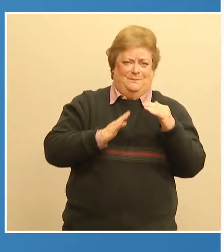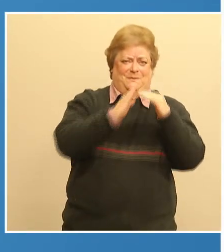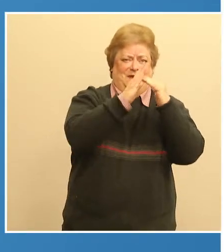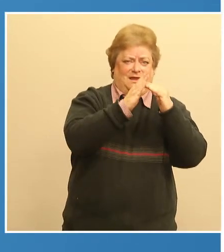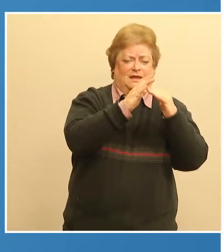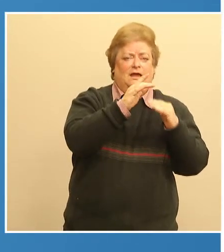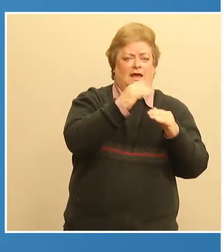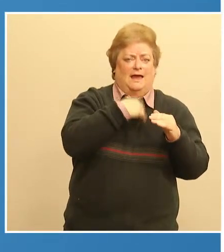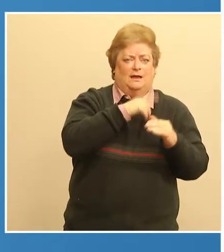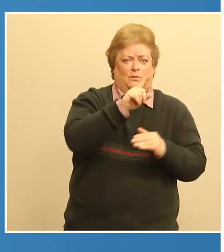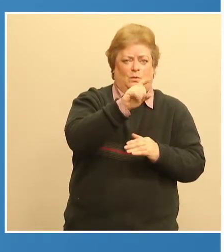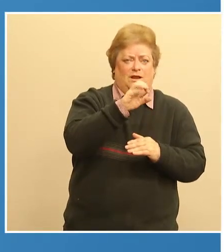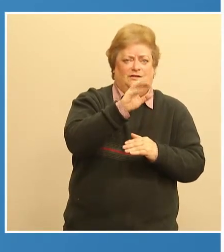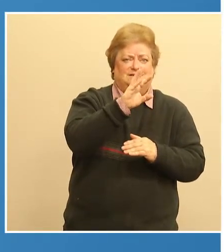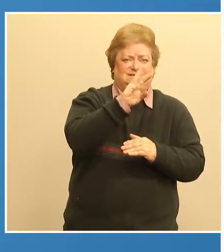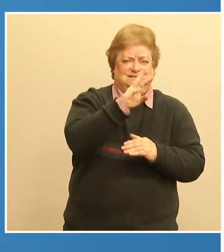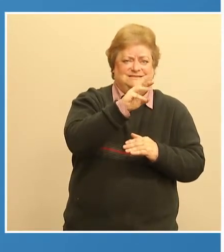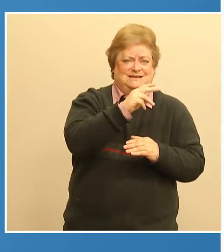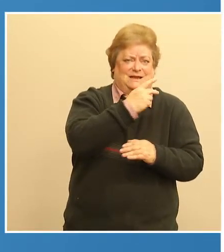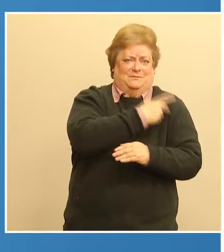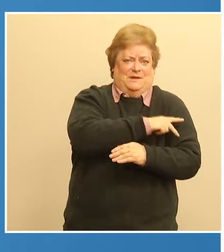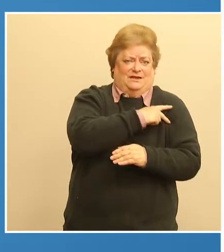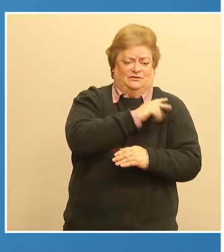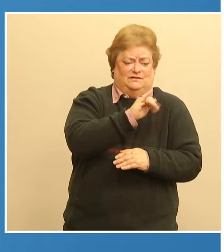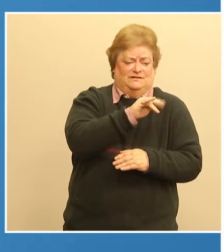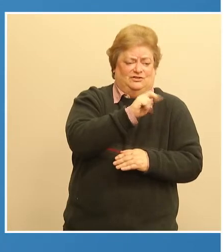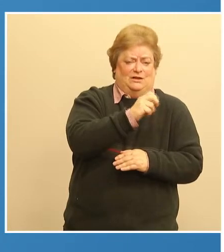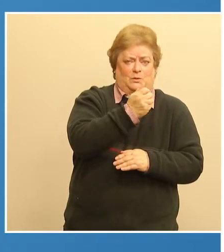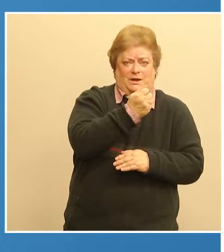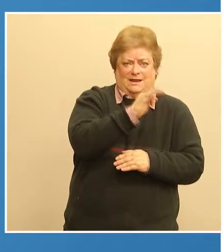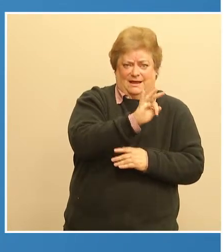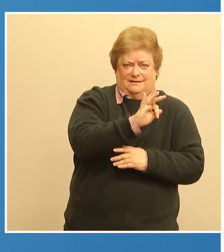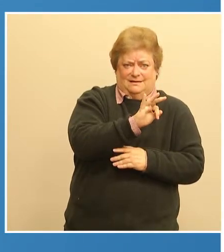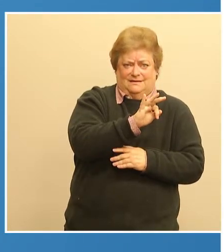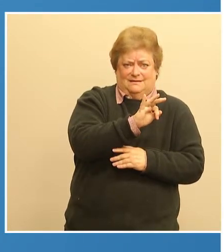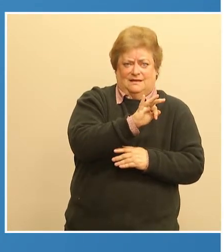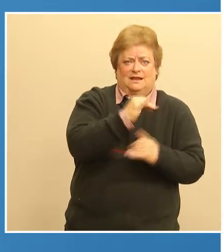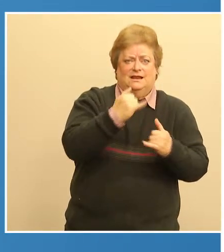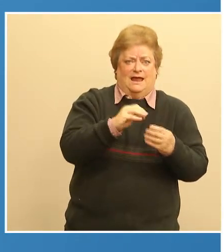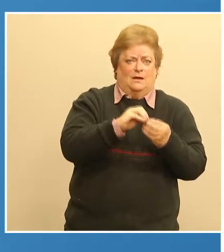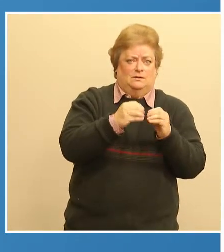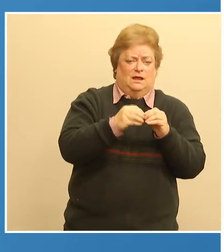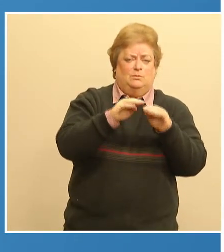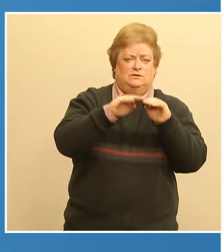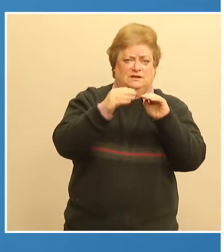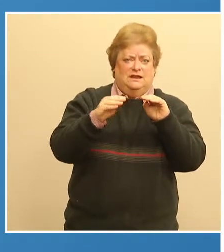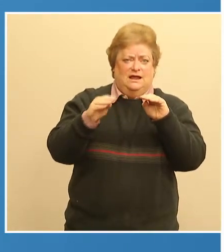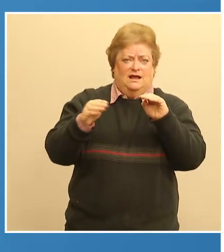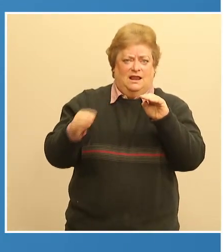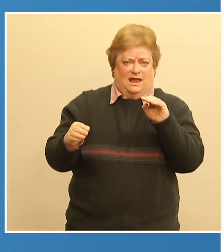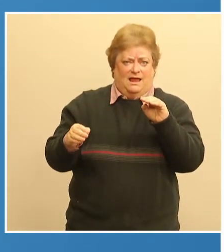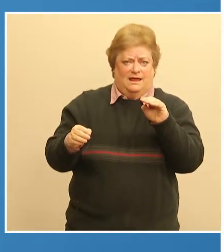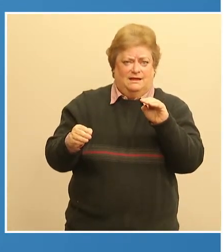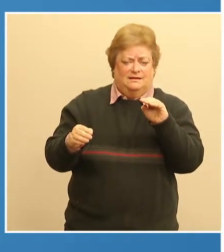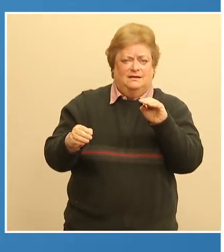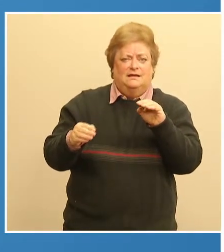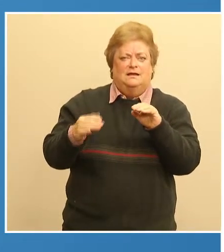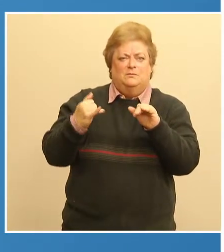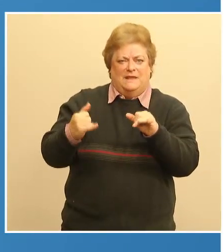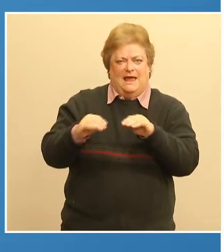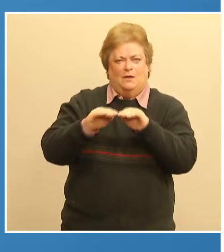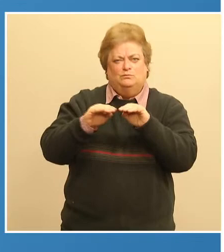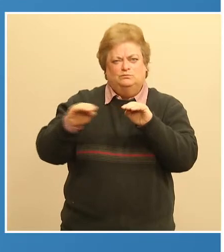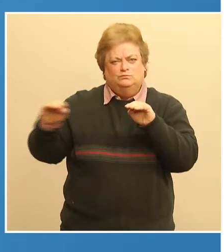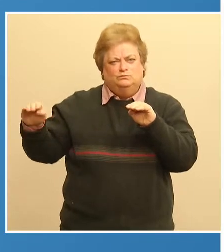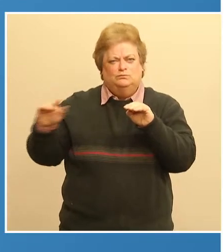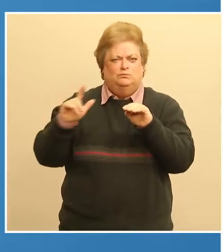was 160 patients on January 19. The number has declined before holding steady